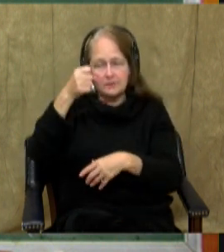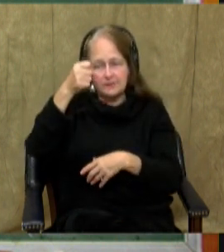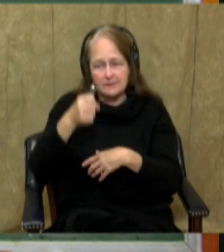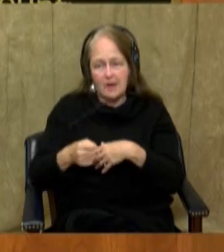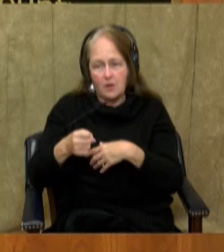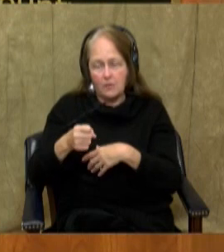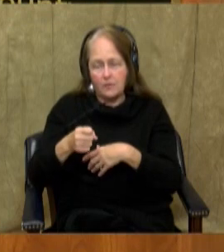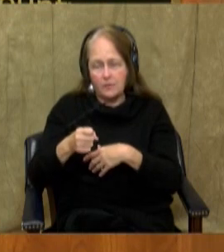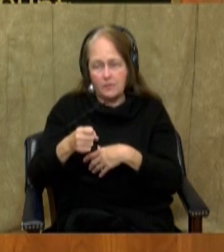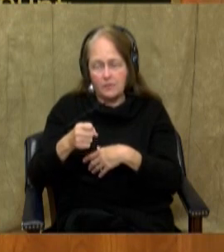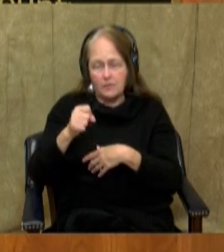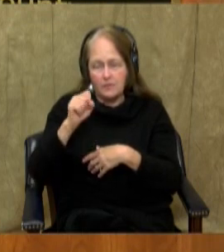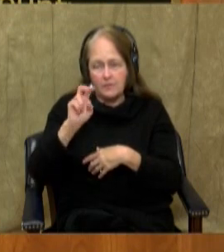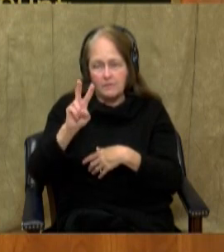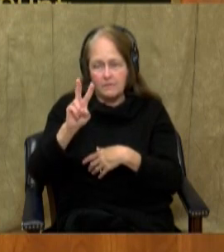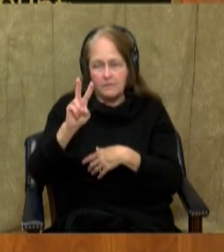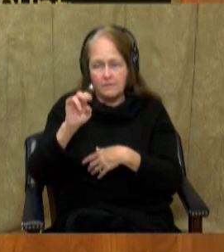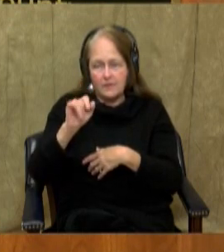Vietnam.